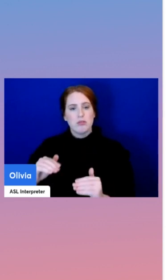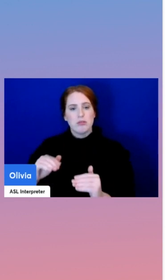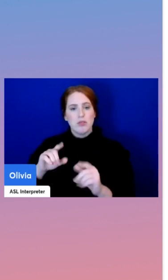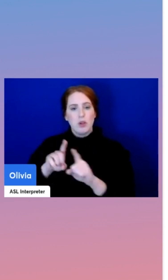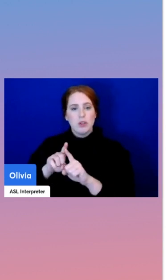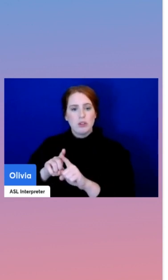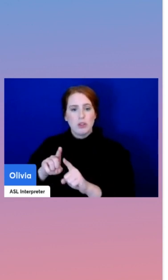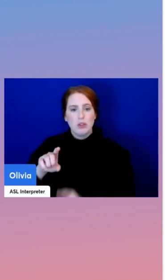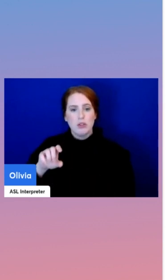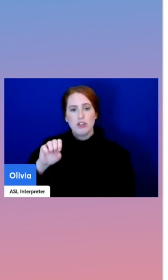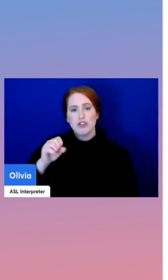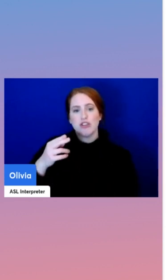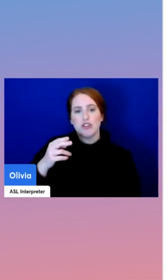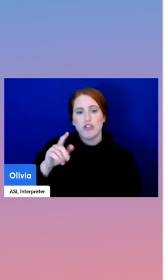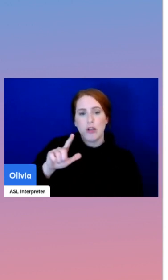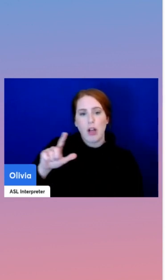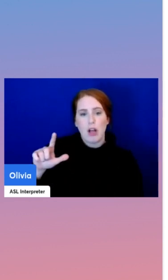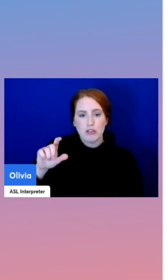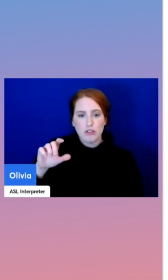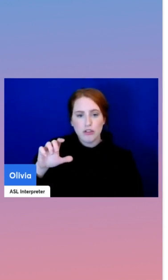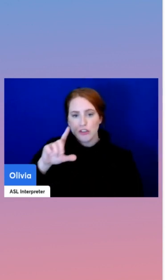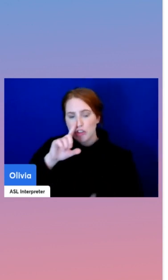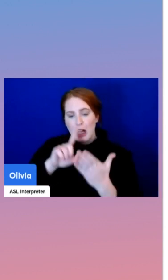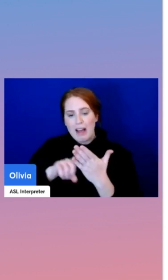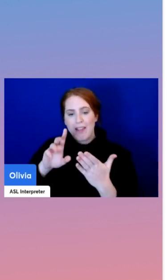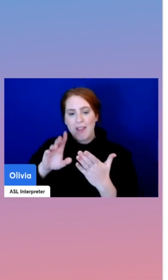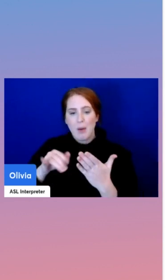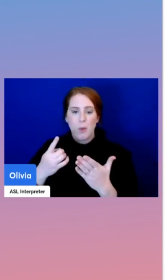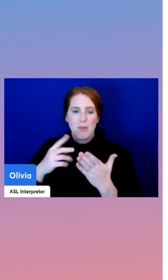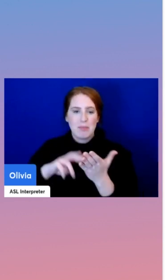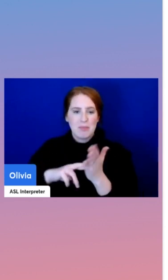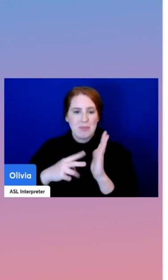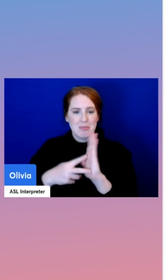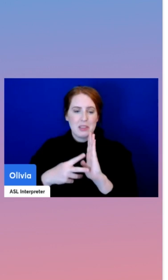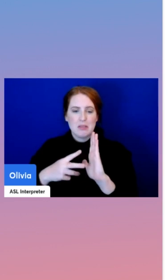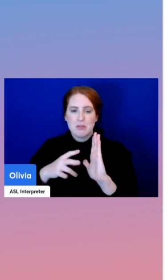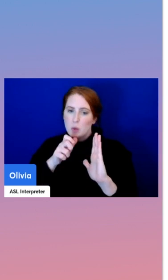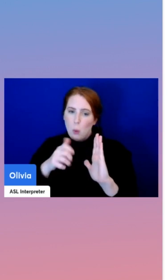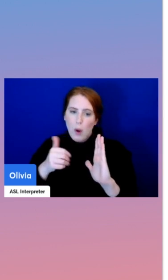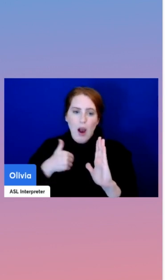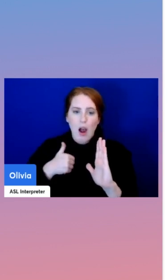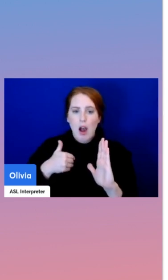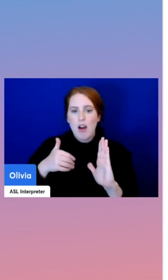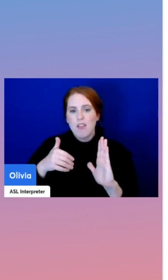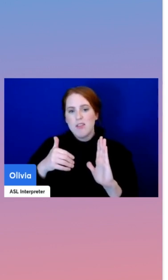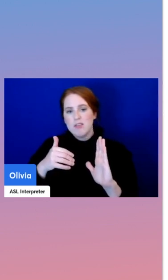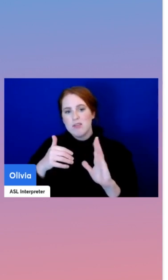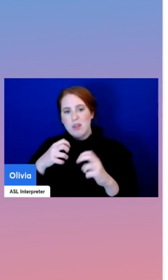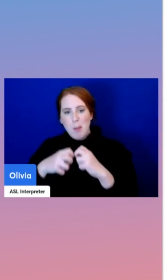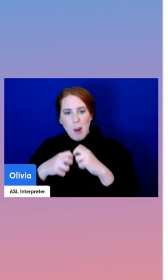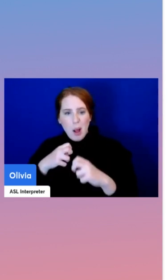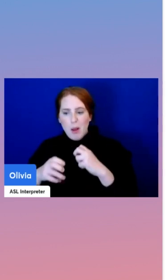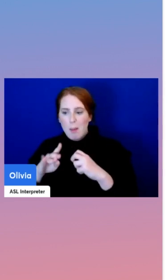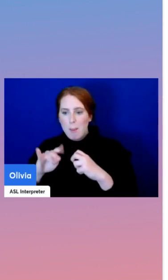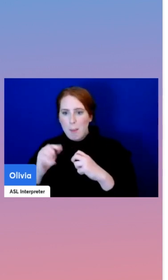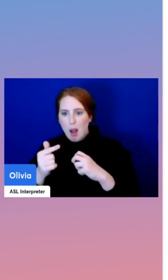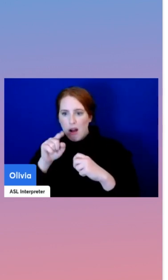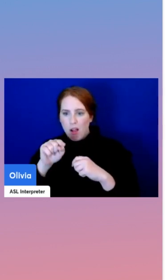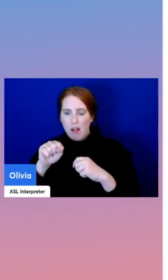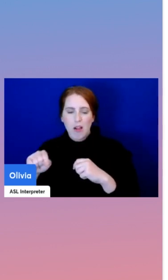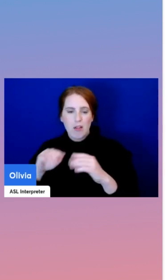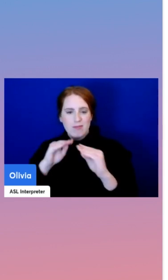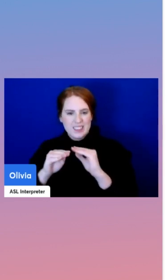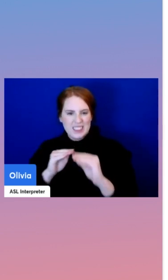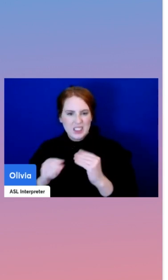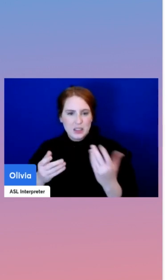that my shell scripts do not contain buggy or insecure instructions, and same for Ansible lint in case I used Ansible configurations